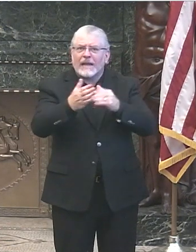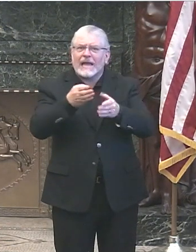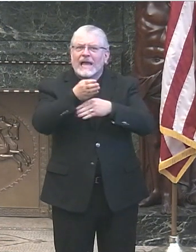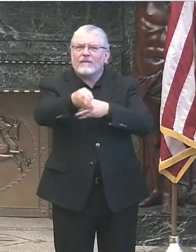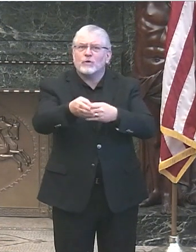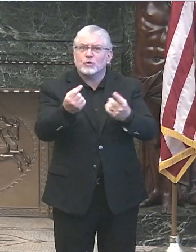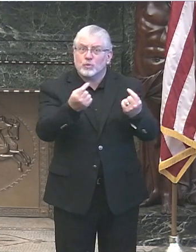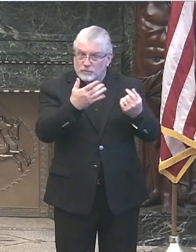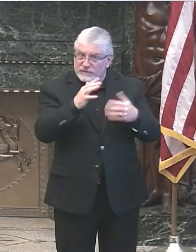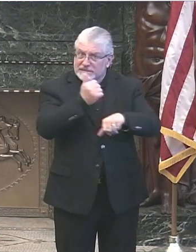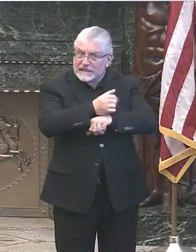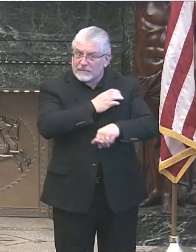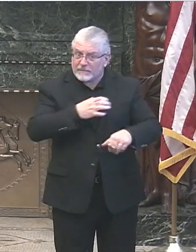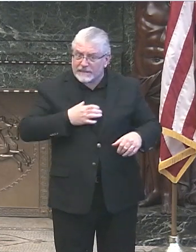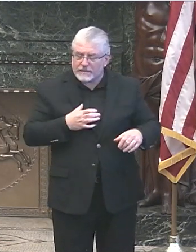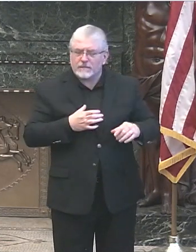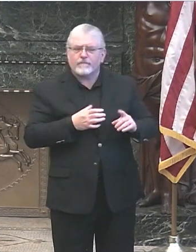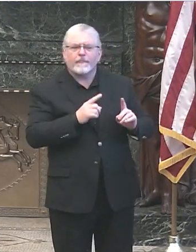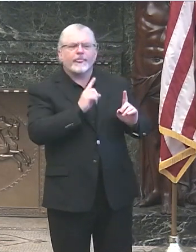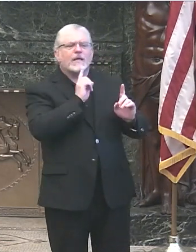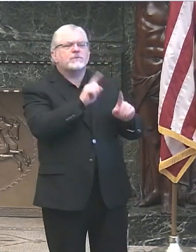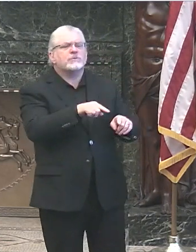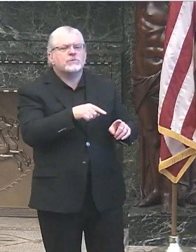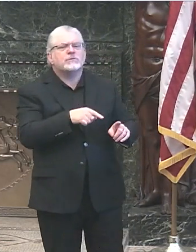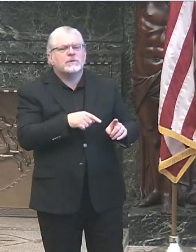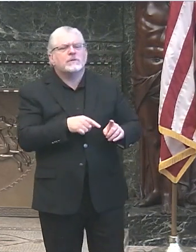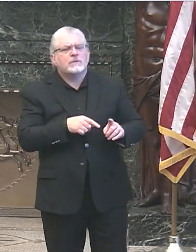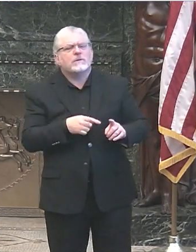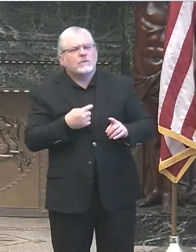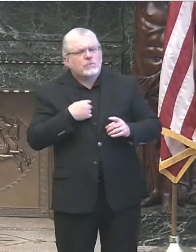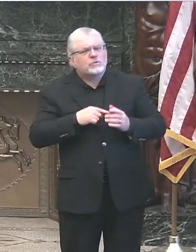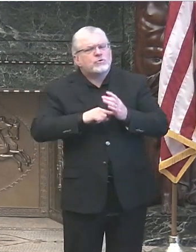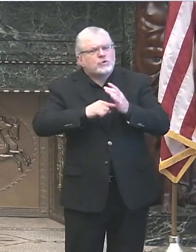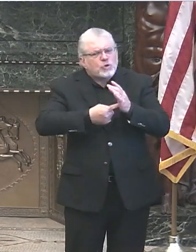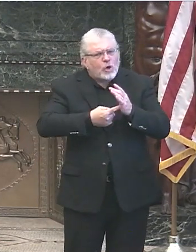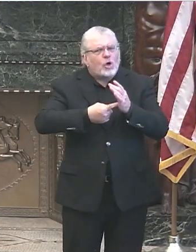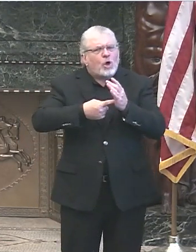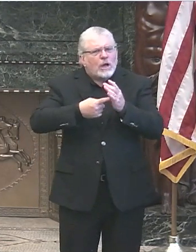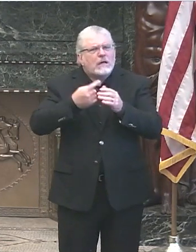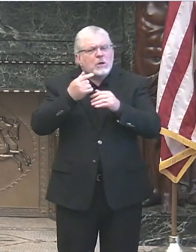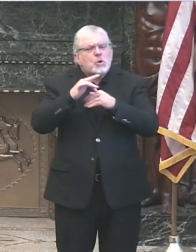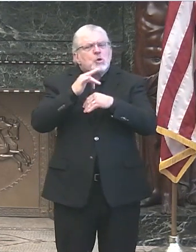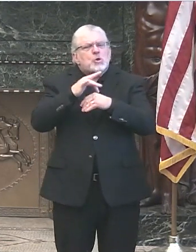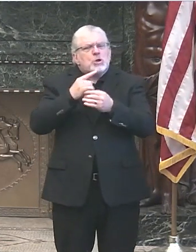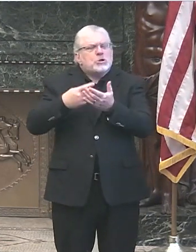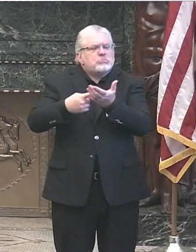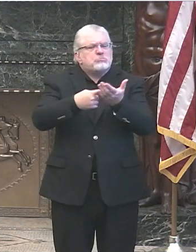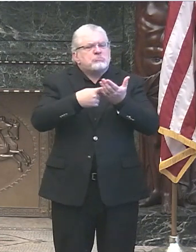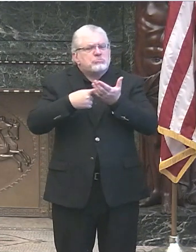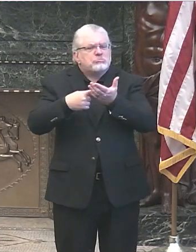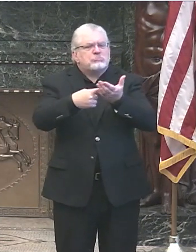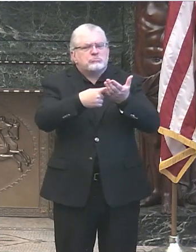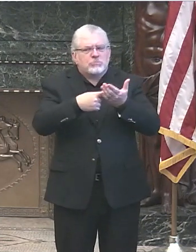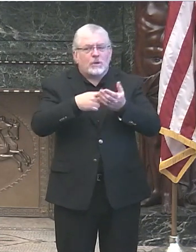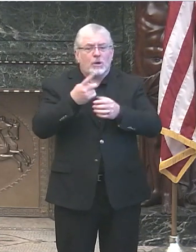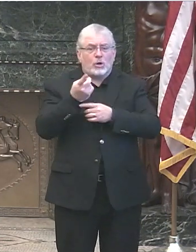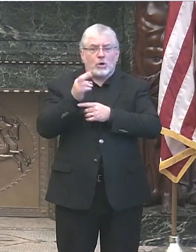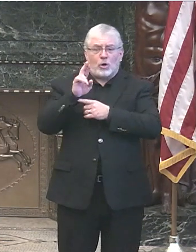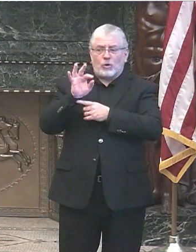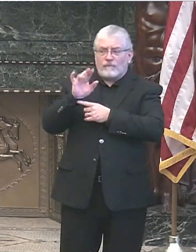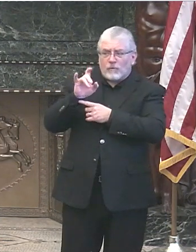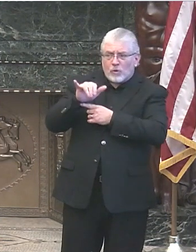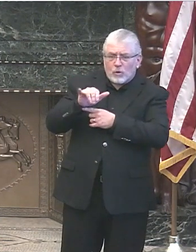group that is gathered today, which is Dr. Farley, the mayor,